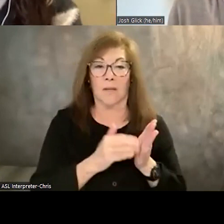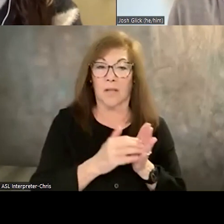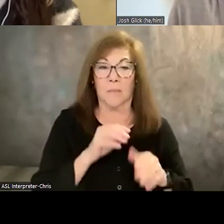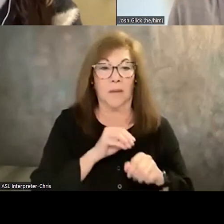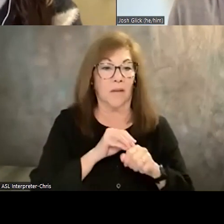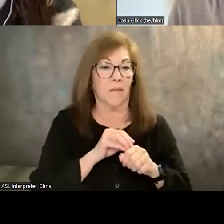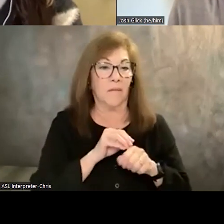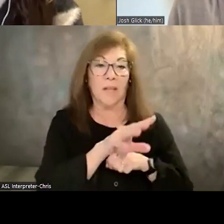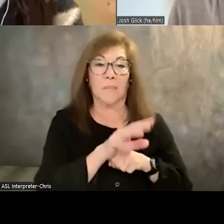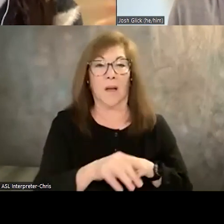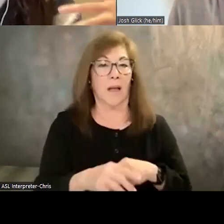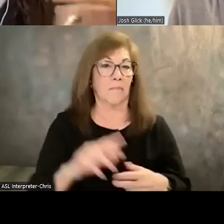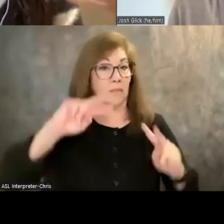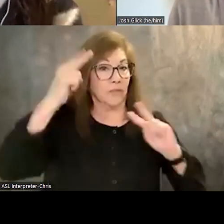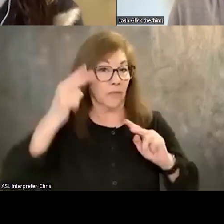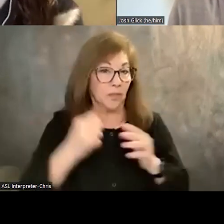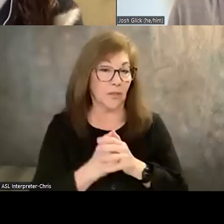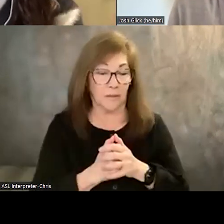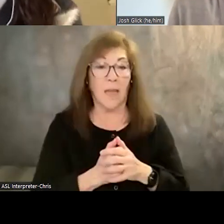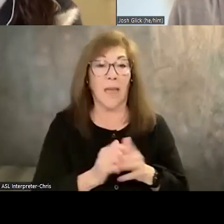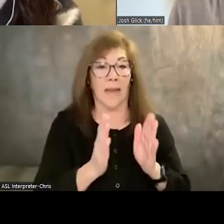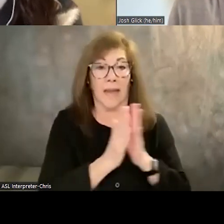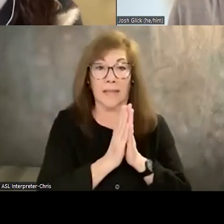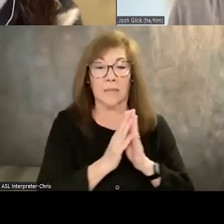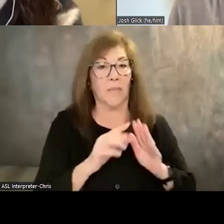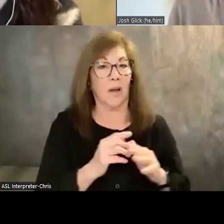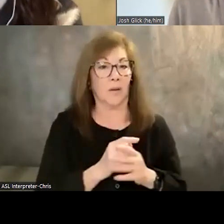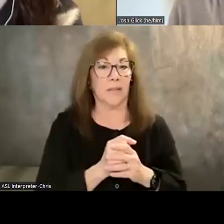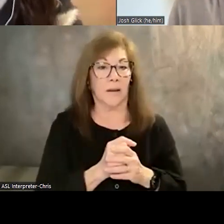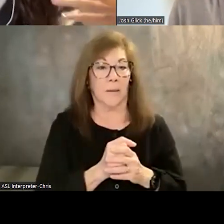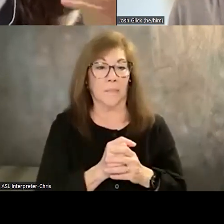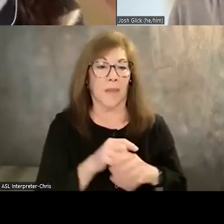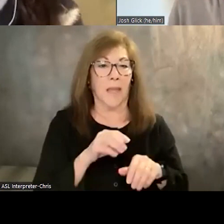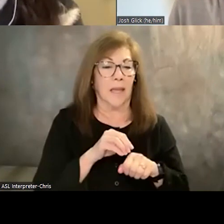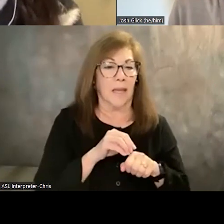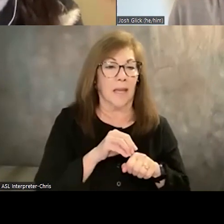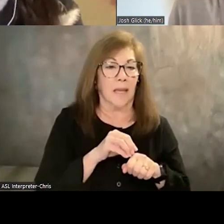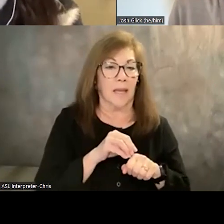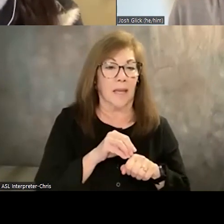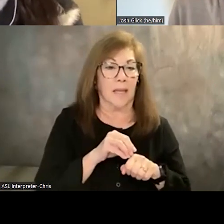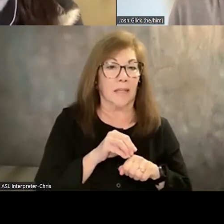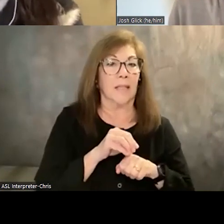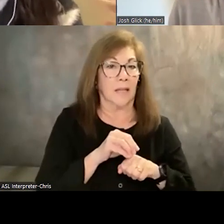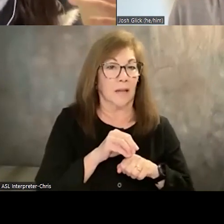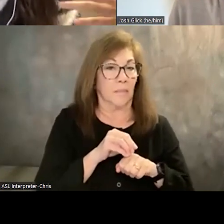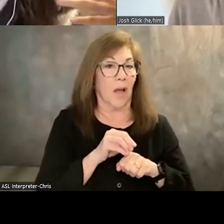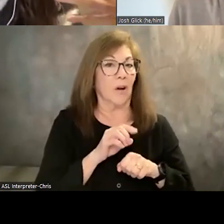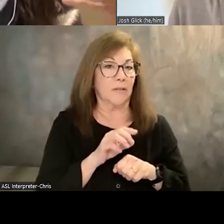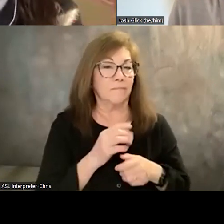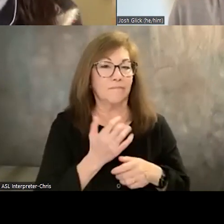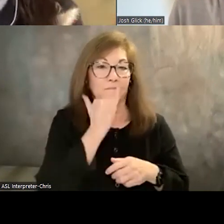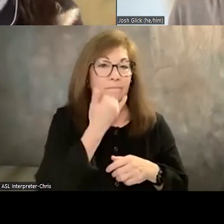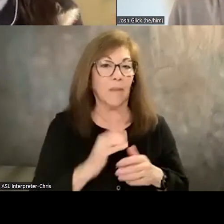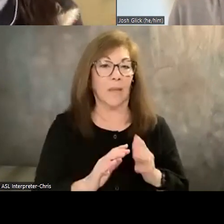mis and disinformation, and asking about the deepfakes asking them about deepfake technology and